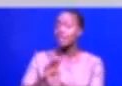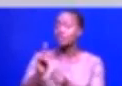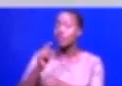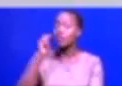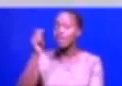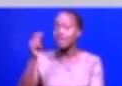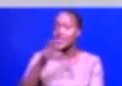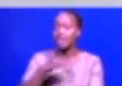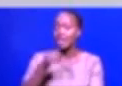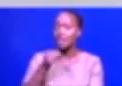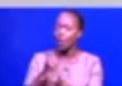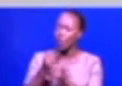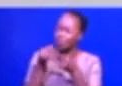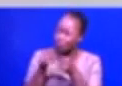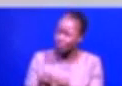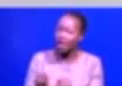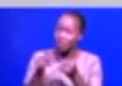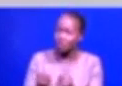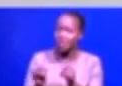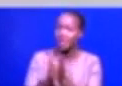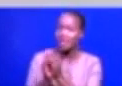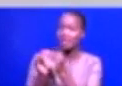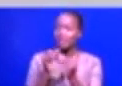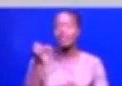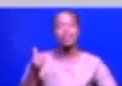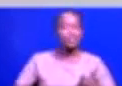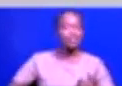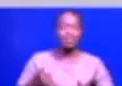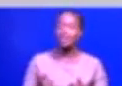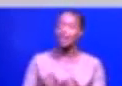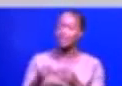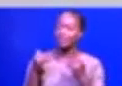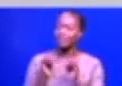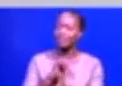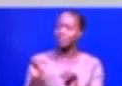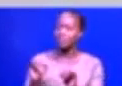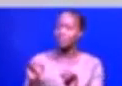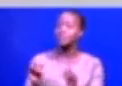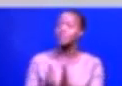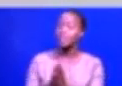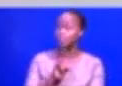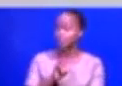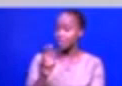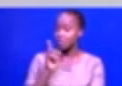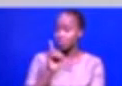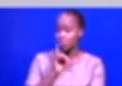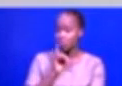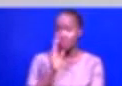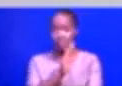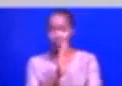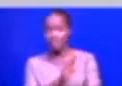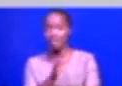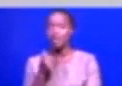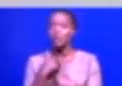of effort made at this level. Very entertaining and very thrilling. So as you can see, tomorrow evening we will